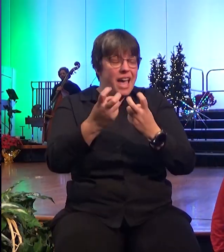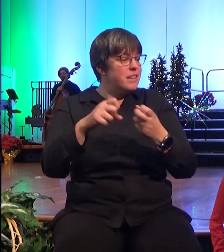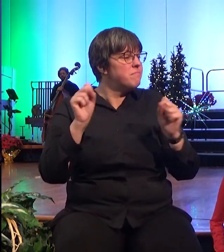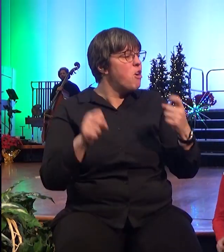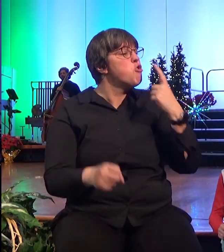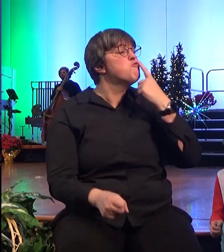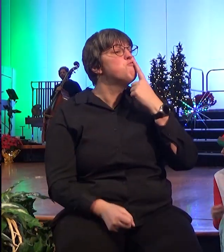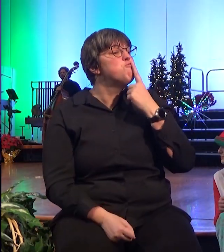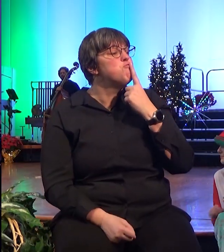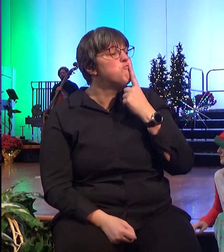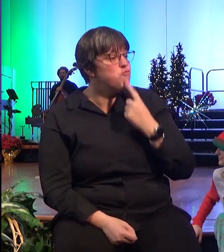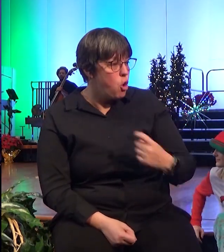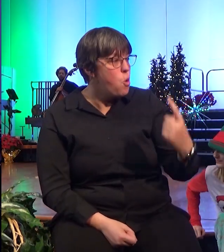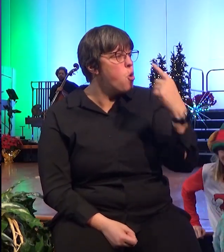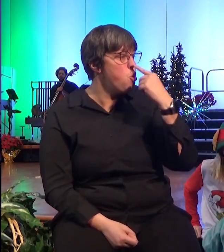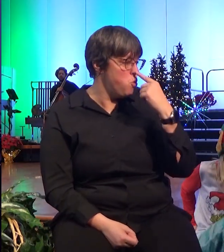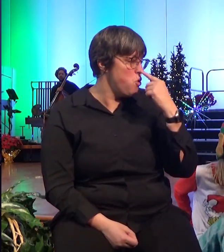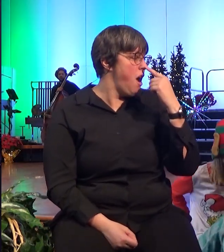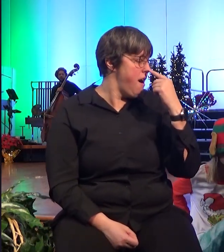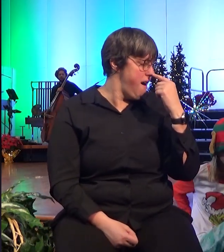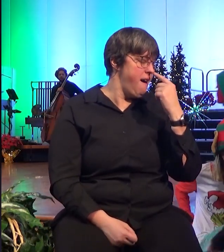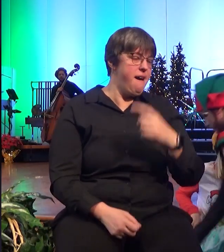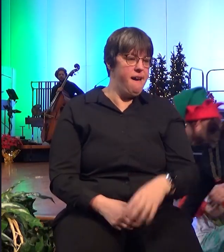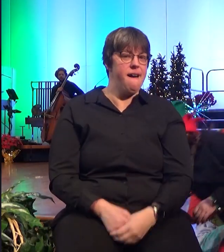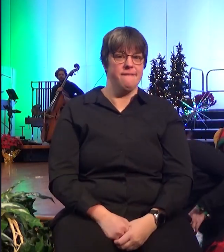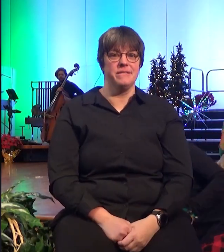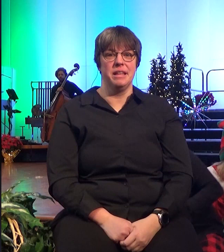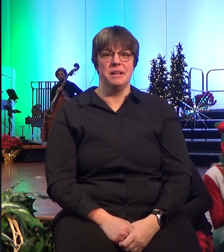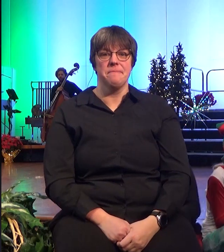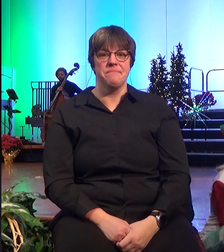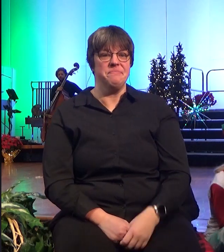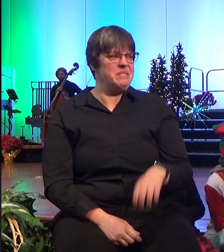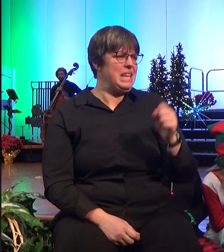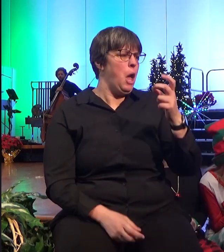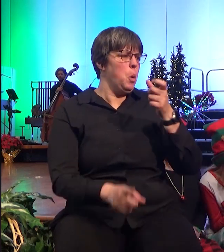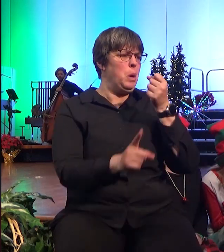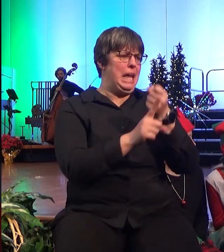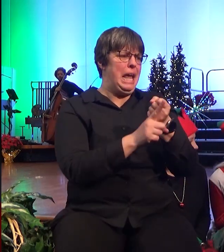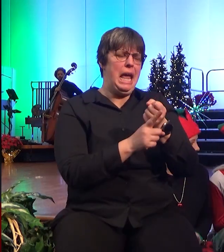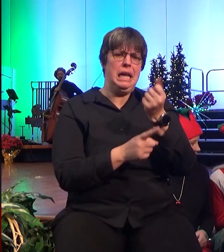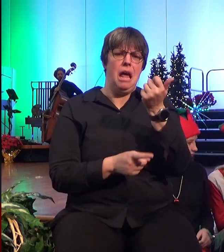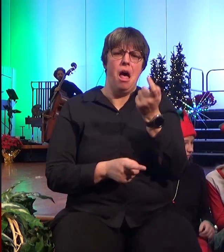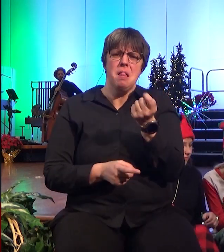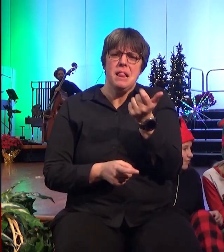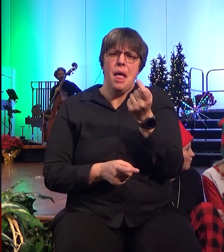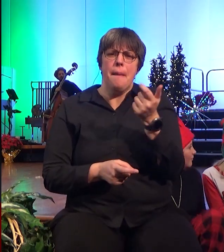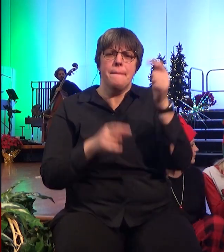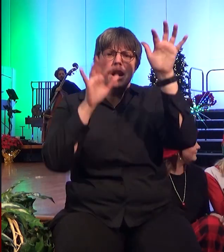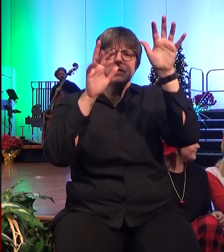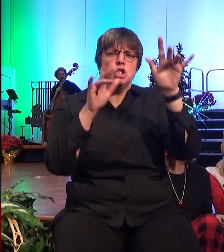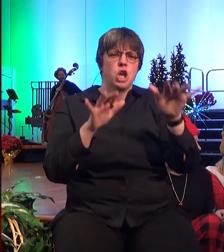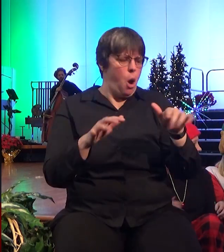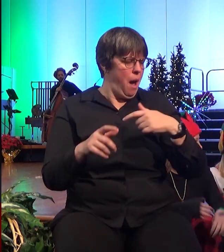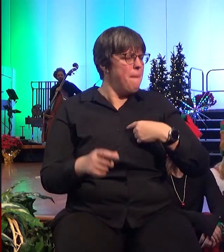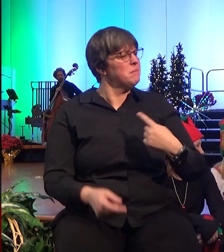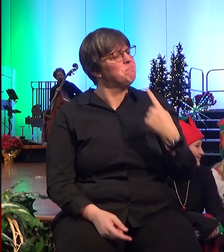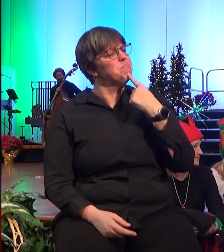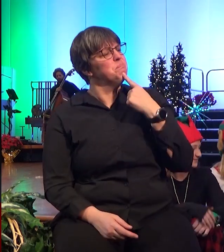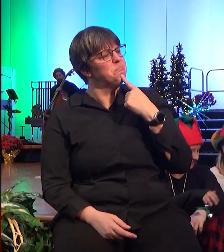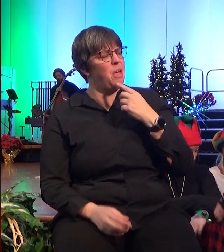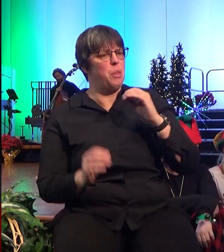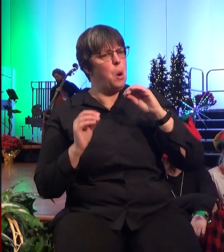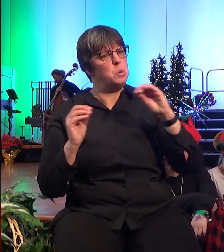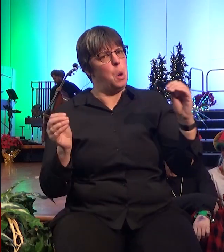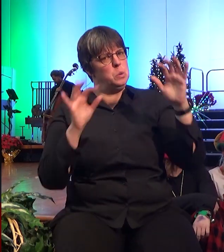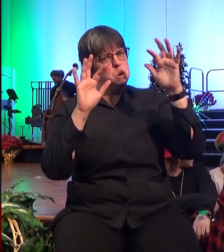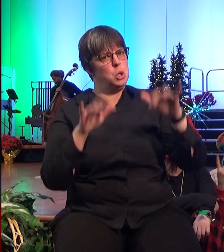we did run into some snow over the mountains. Okay, good. I was a little disappointed there wasn't more snow here. Yeah.